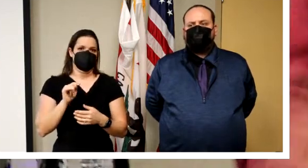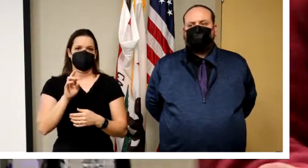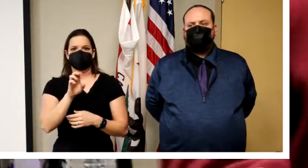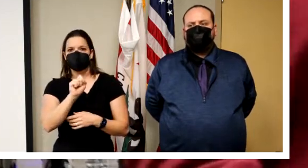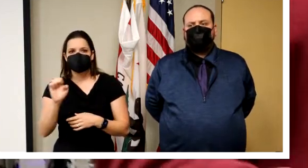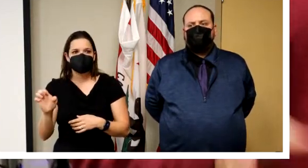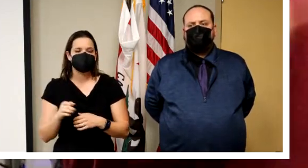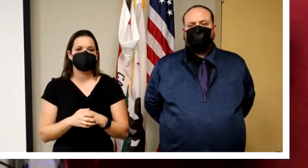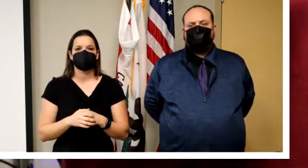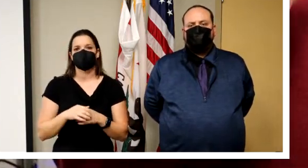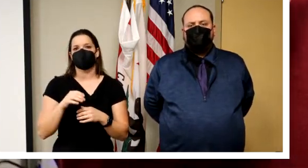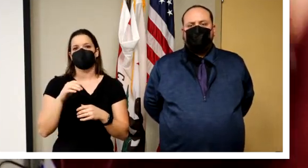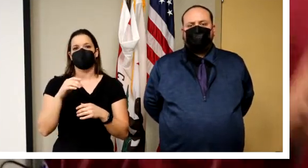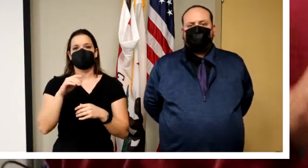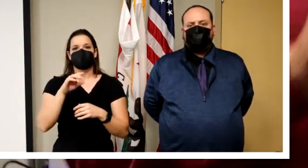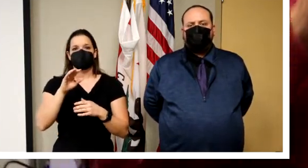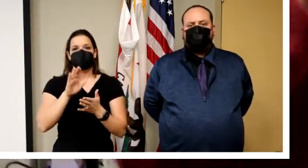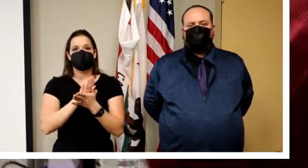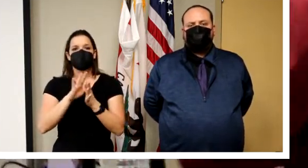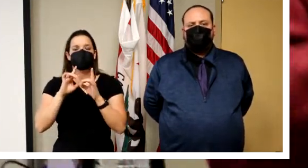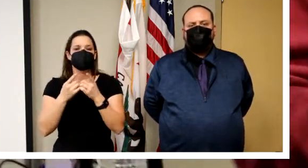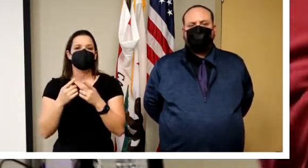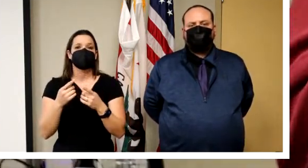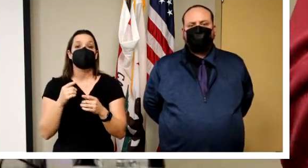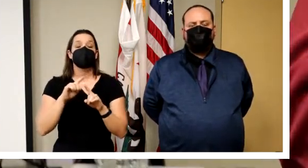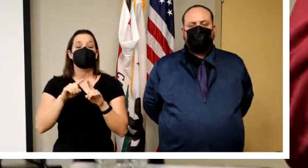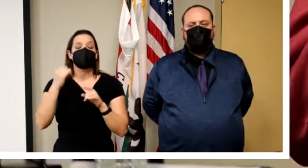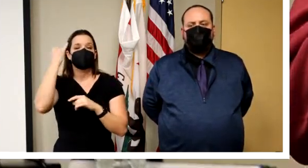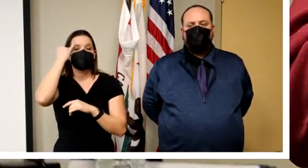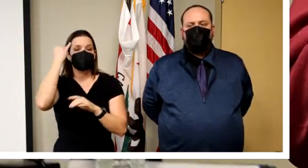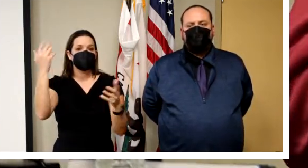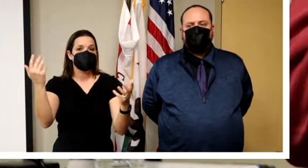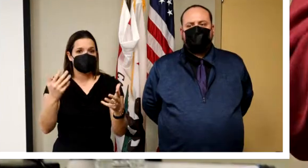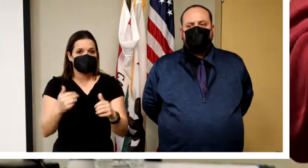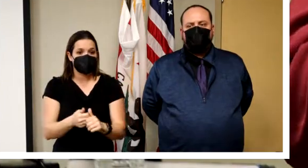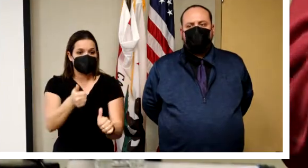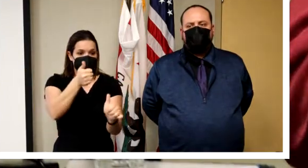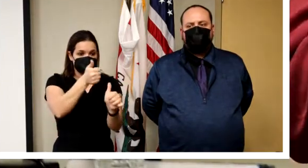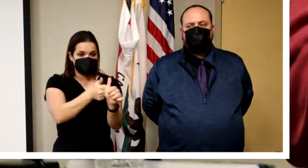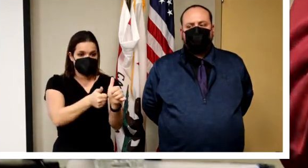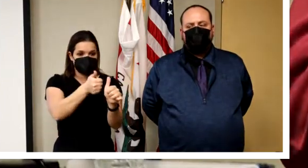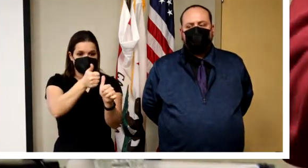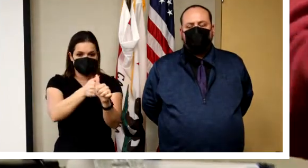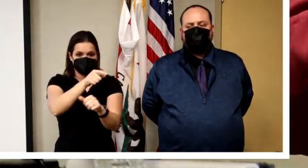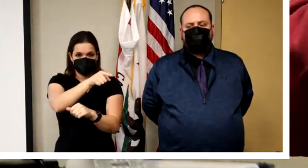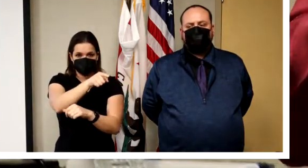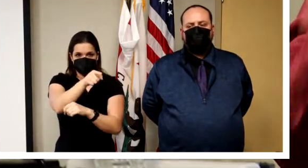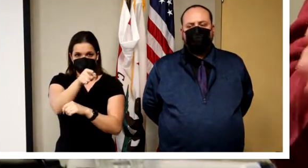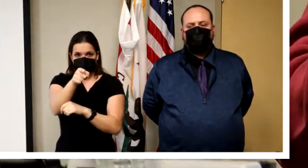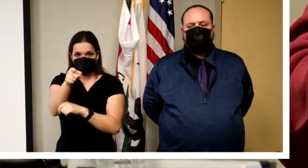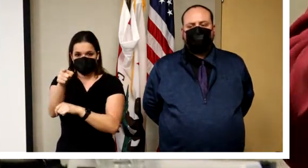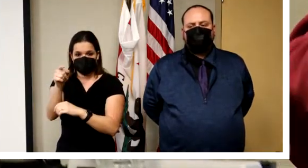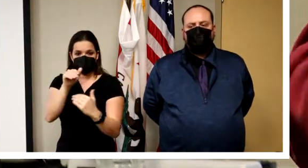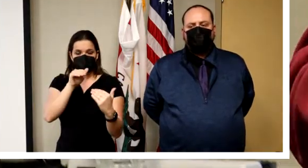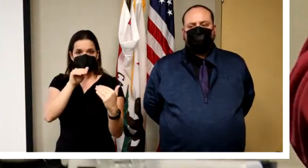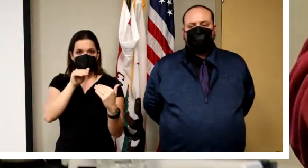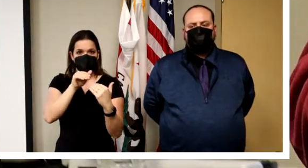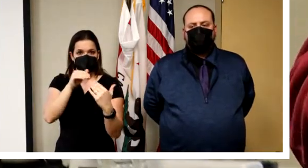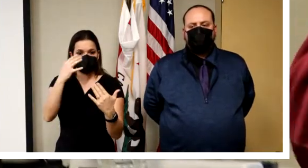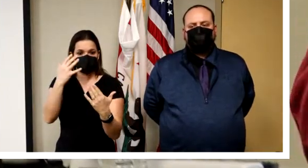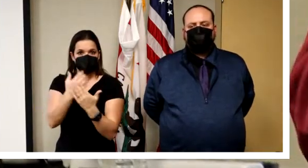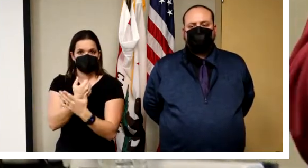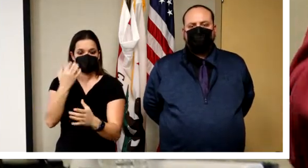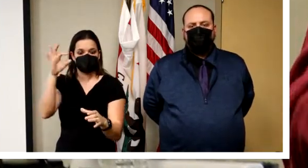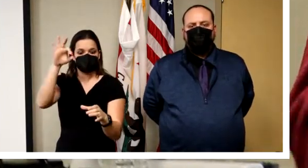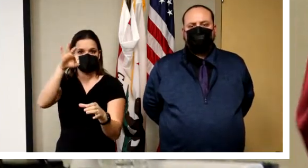called, or districts. The idea is that each person has an equal opportunity to elect somebody in that